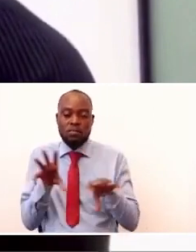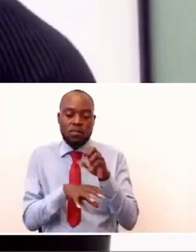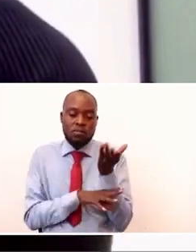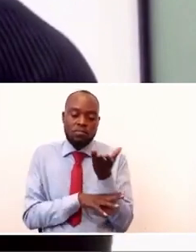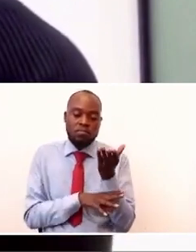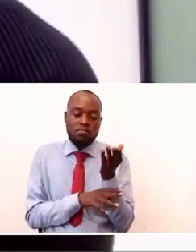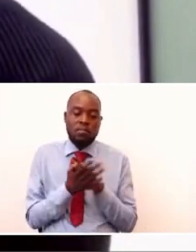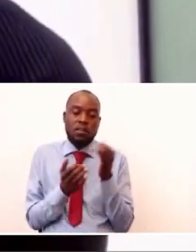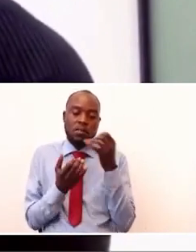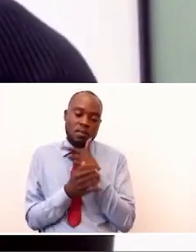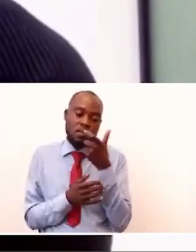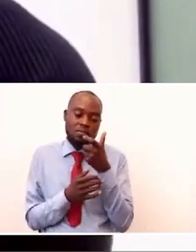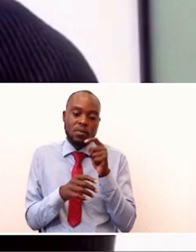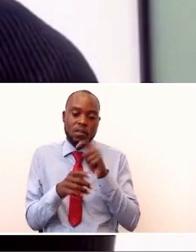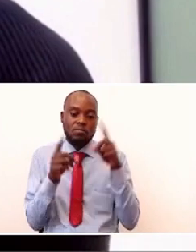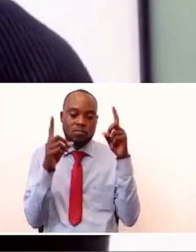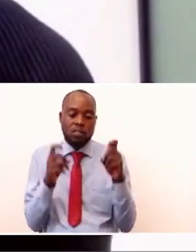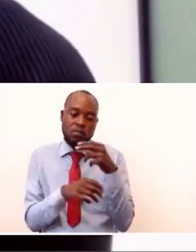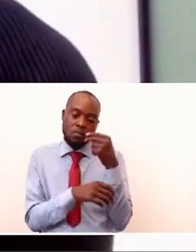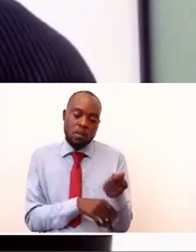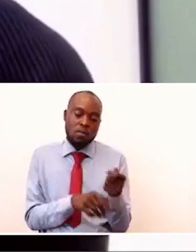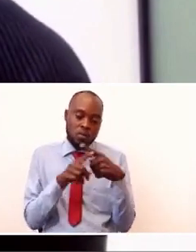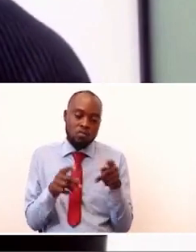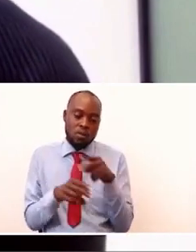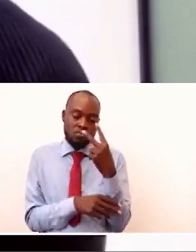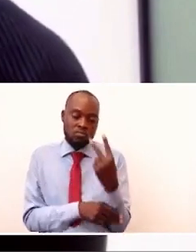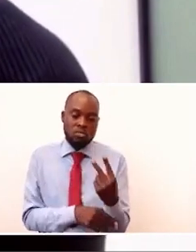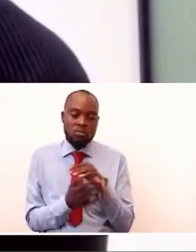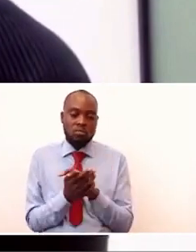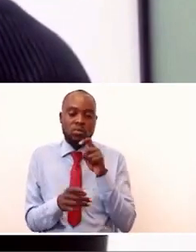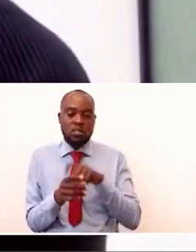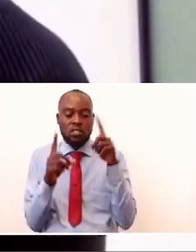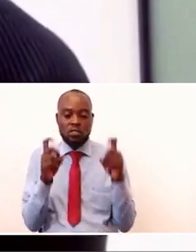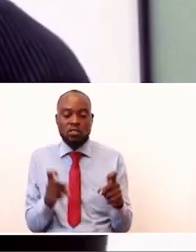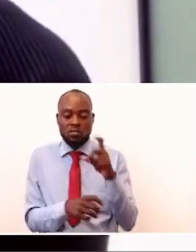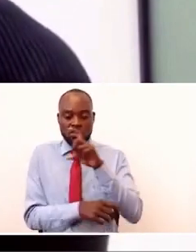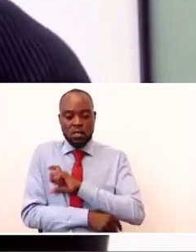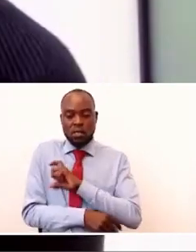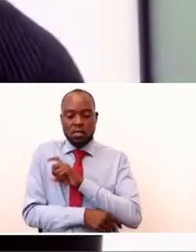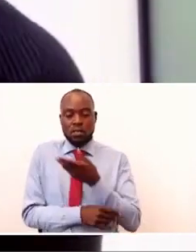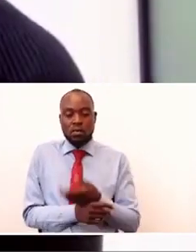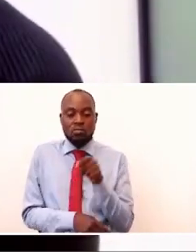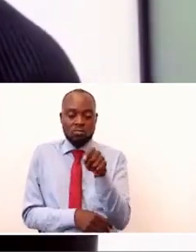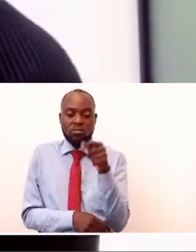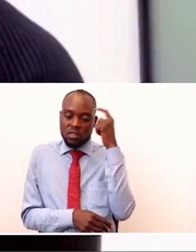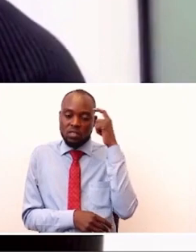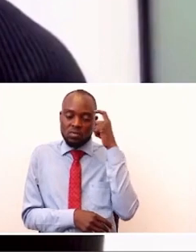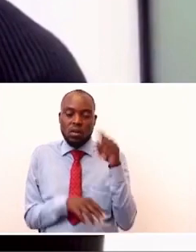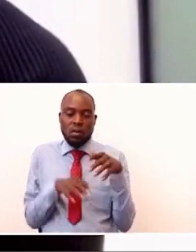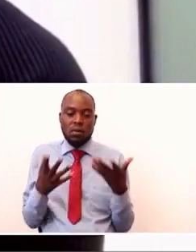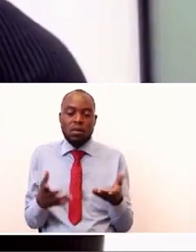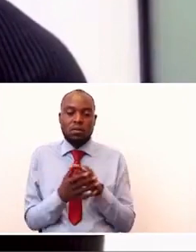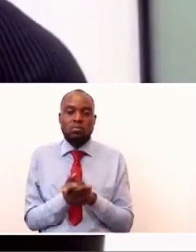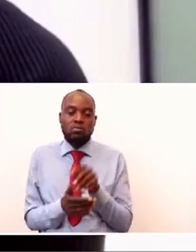to fore on digital payments. And two, also on digital identity, that how do we know this person says they are